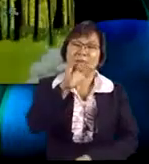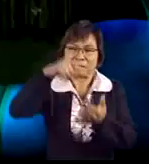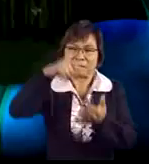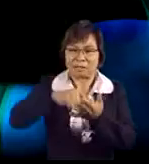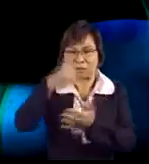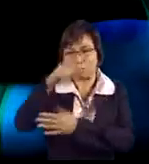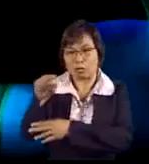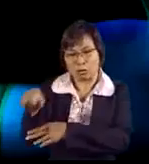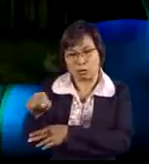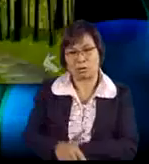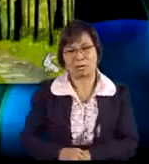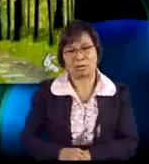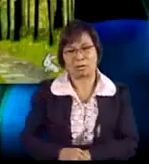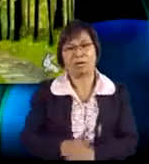Yes!